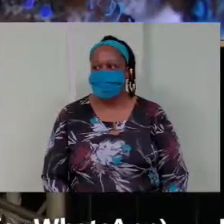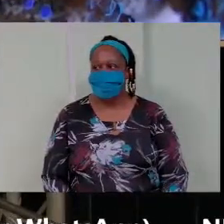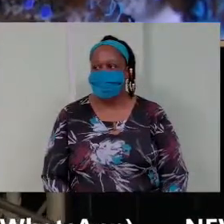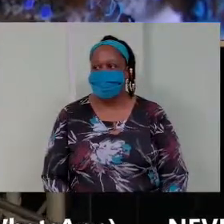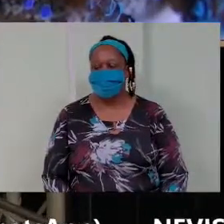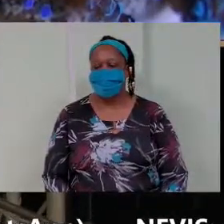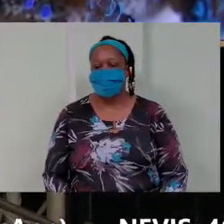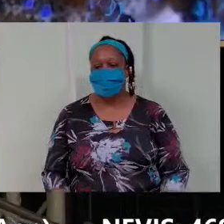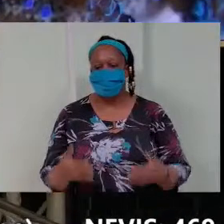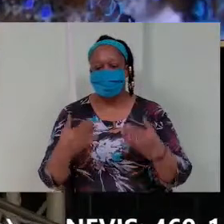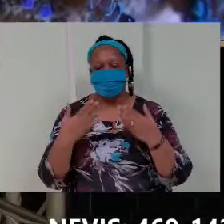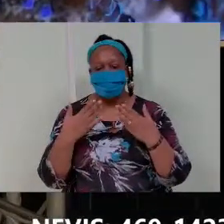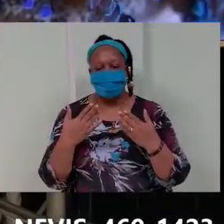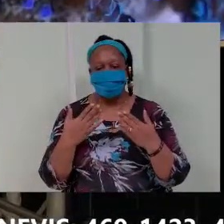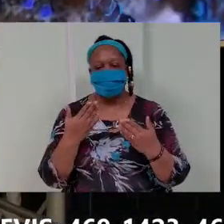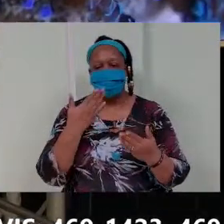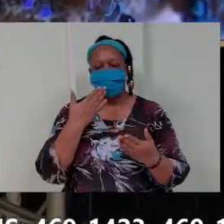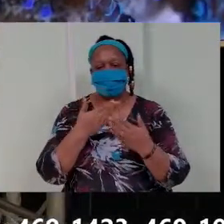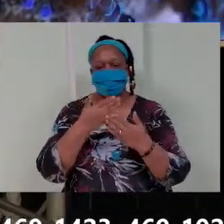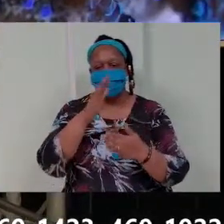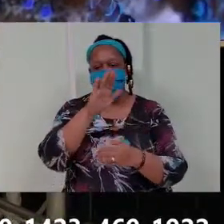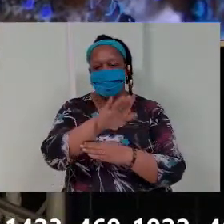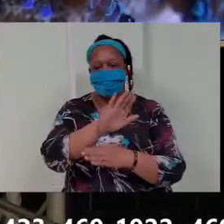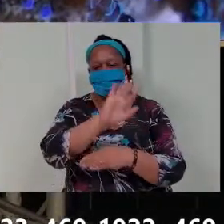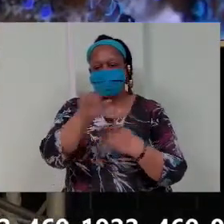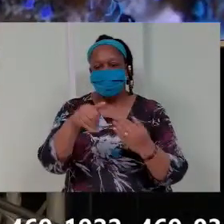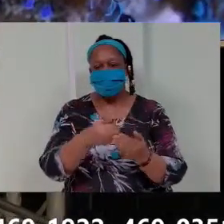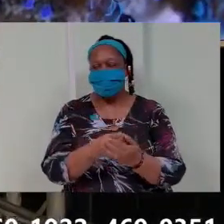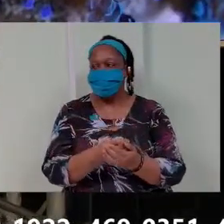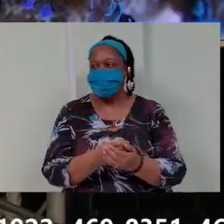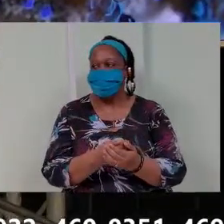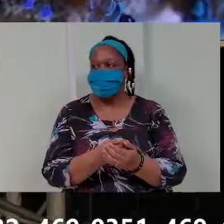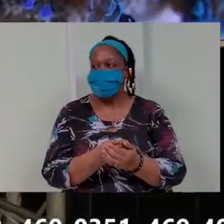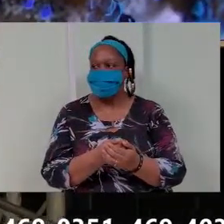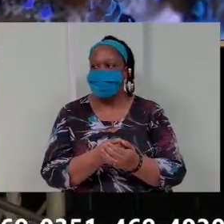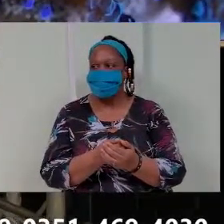Thank you, Mr. Williams, and a pleasant good afternoon to all.